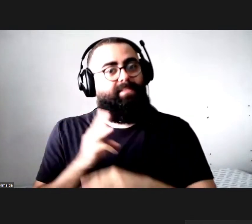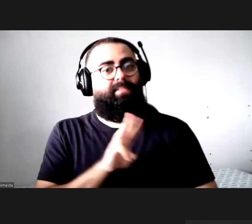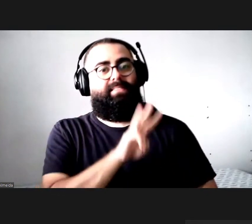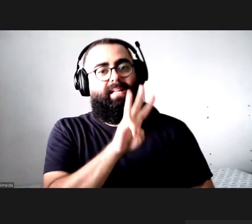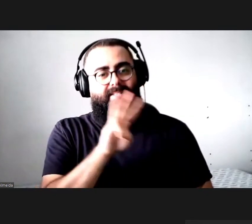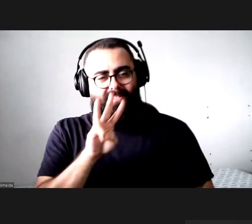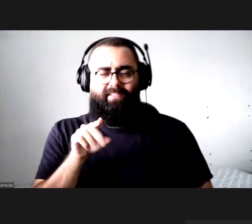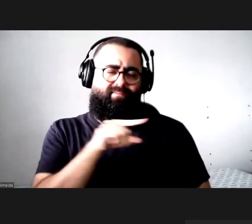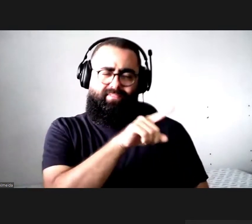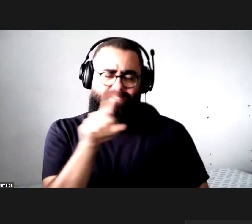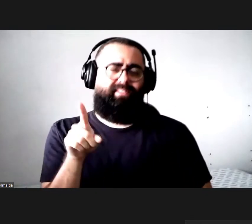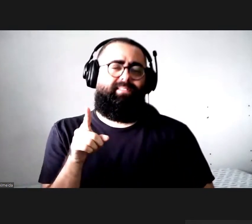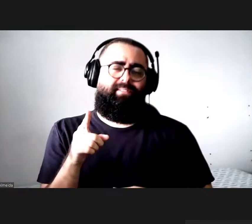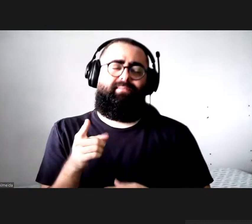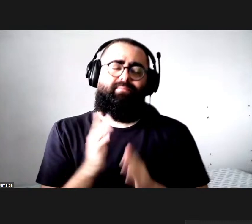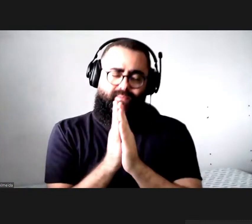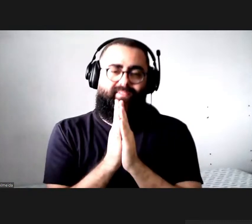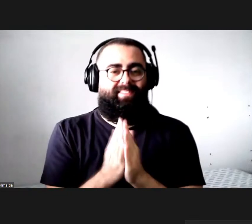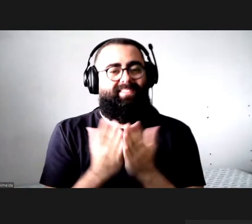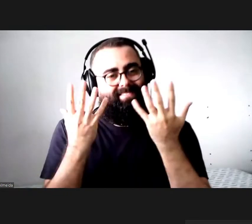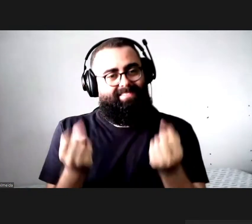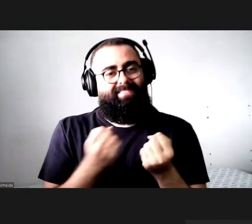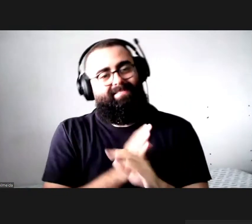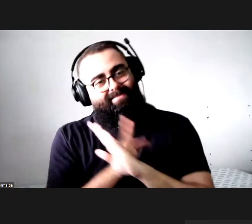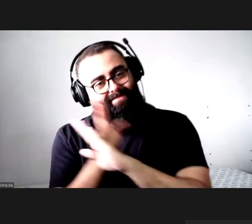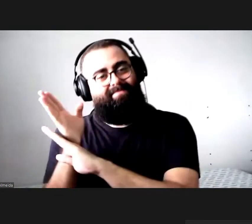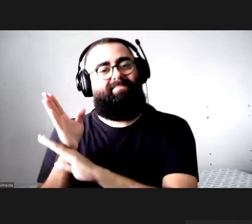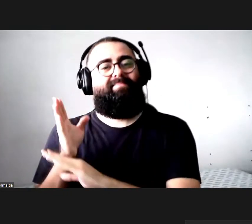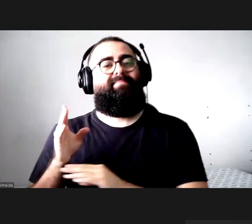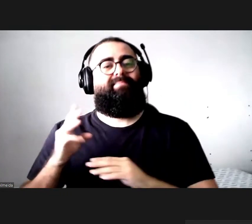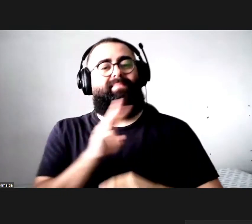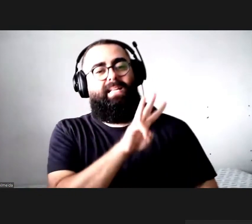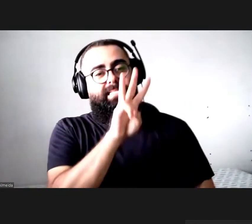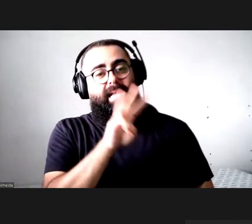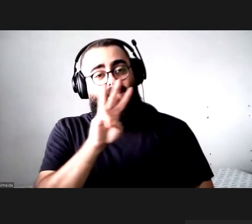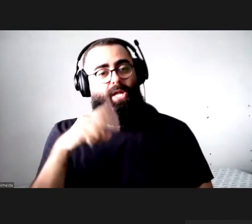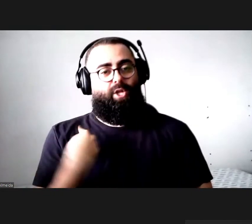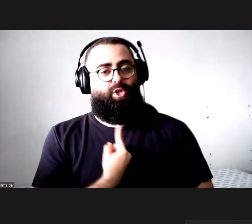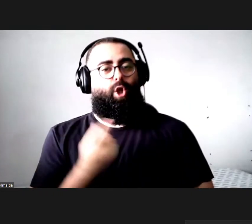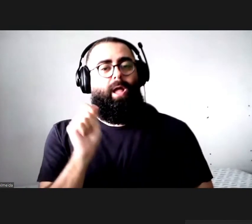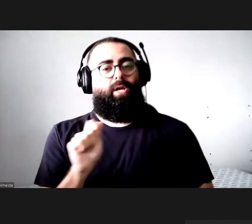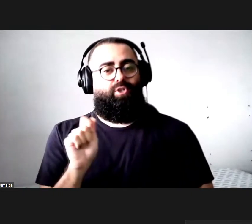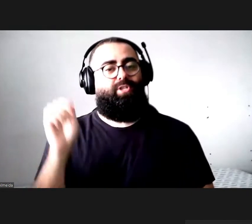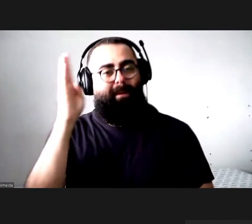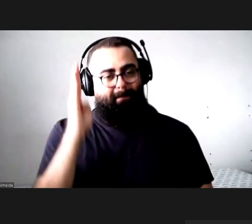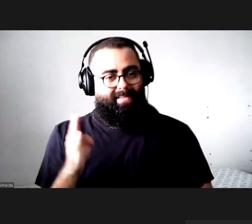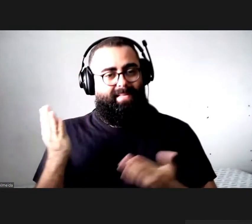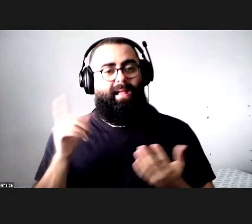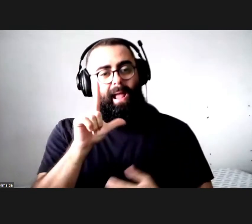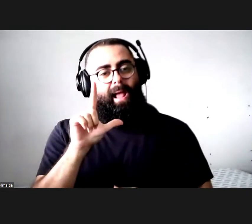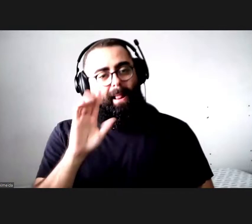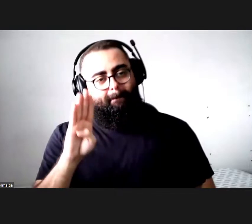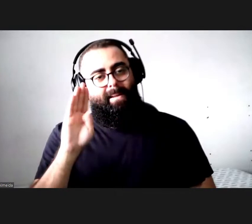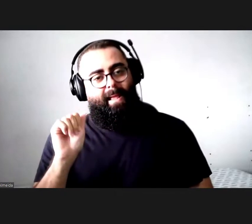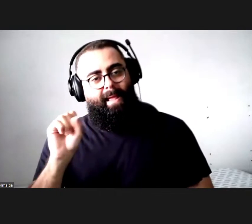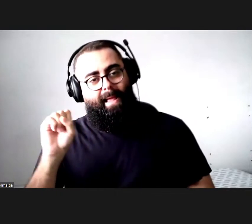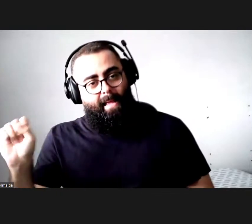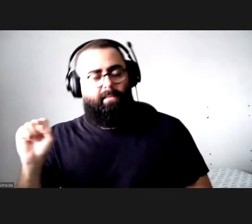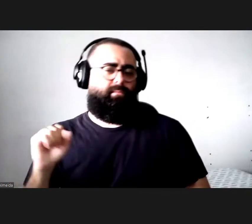welcome to. So having said all these words, I want to thank you all for being here.